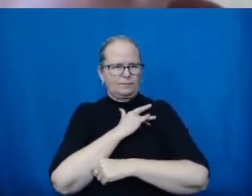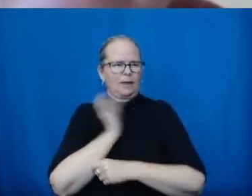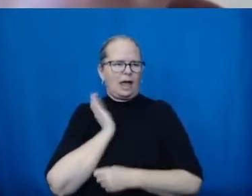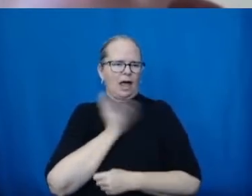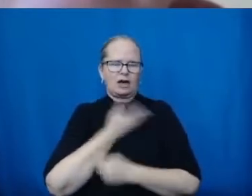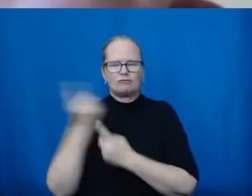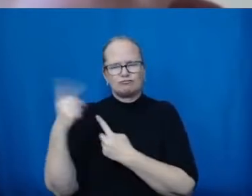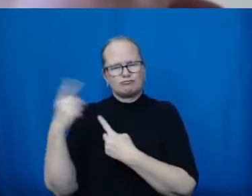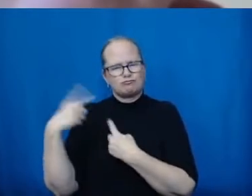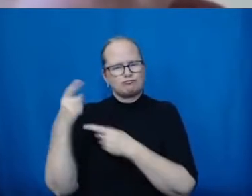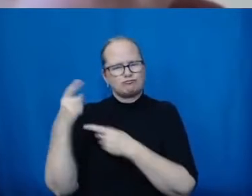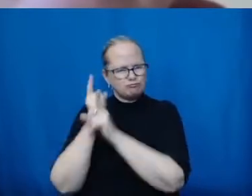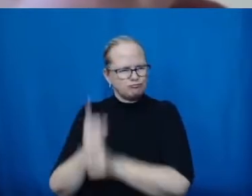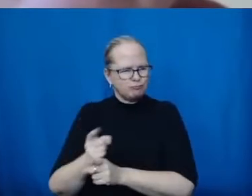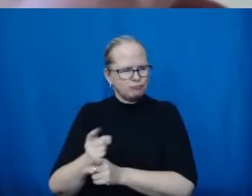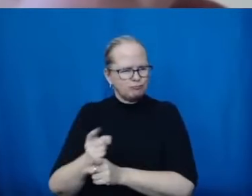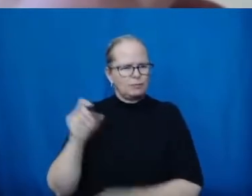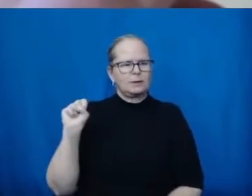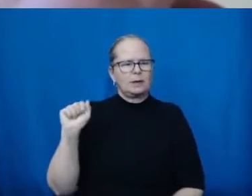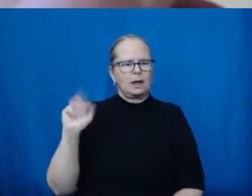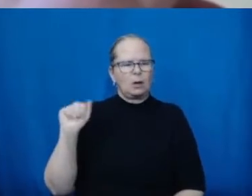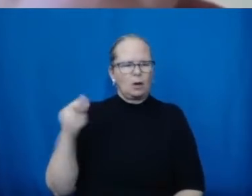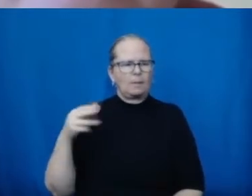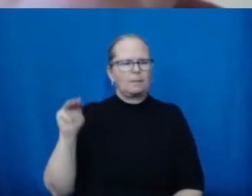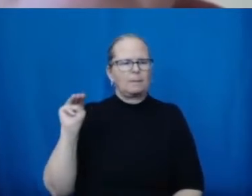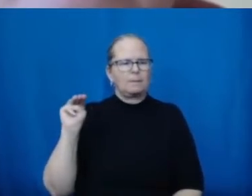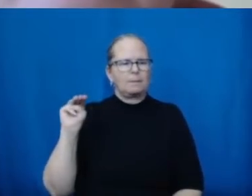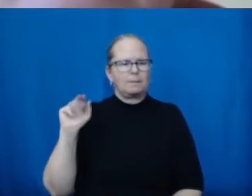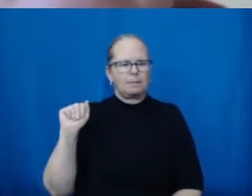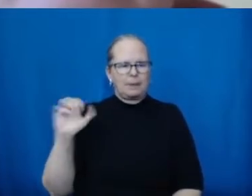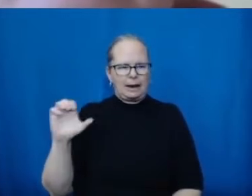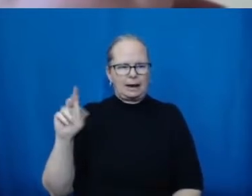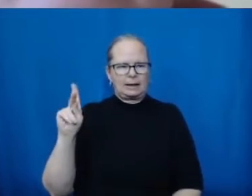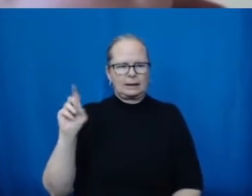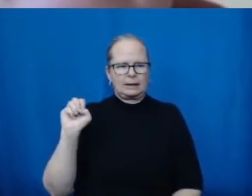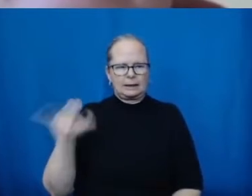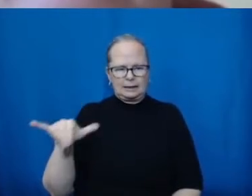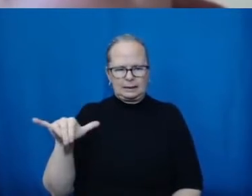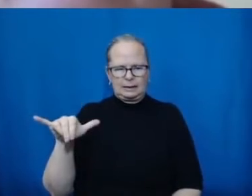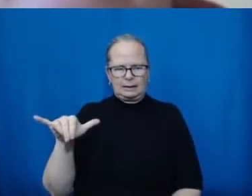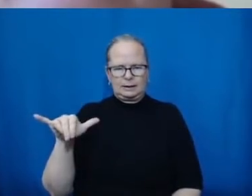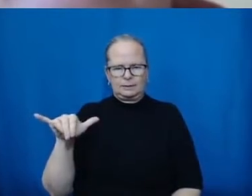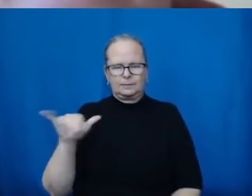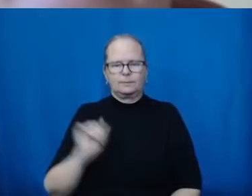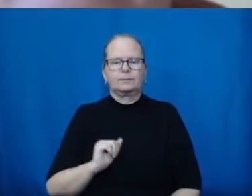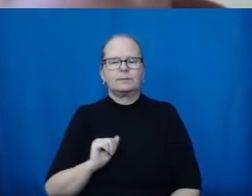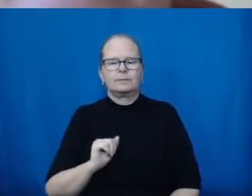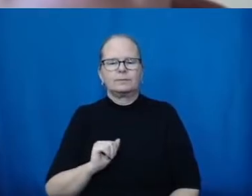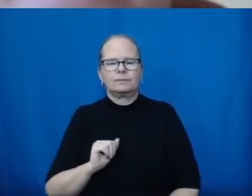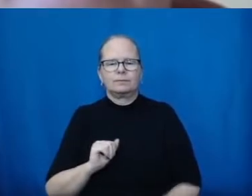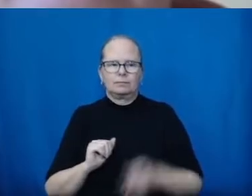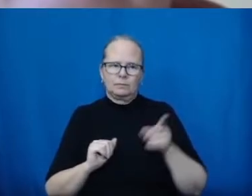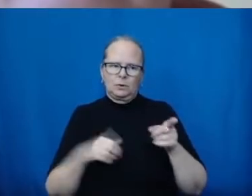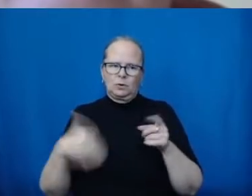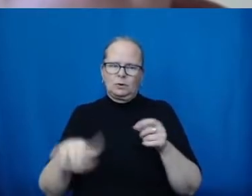has been working diligently with 2 other volunteers running the Alberta Vax Hunters. Their